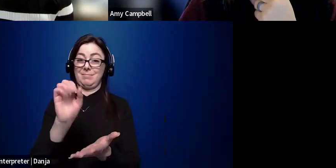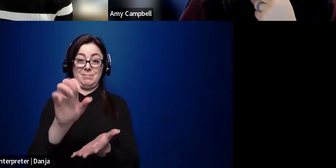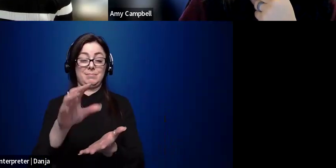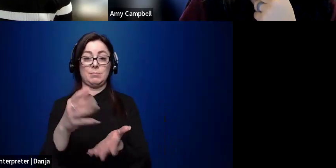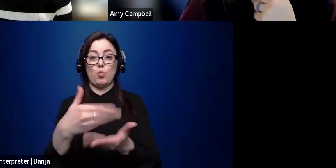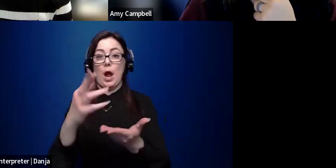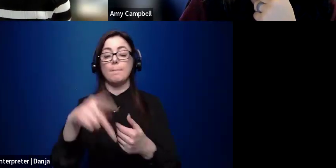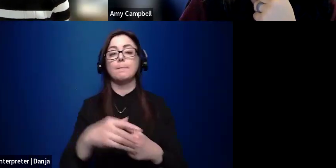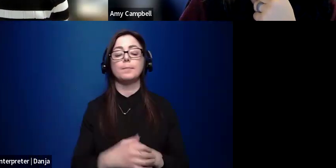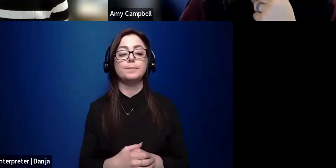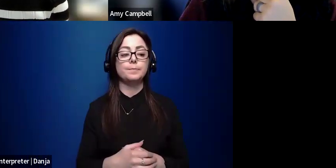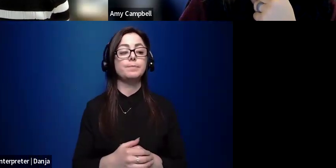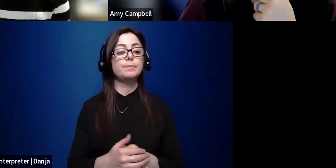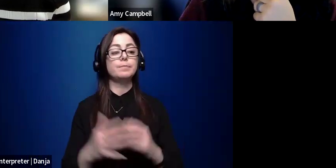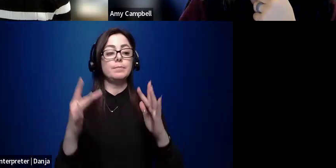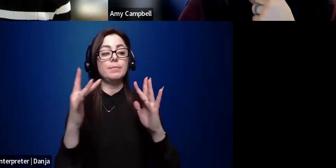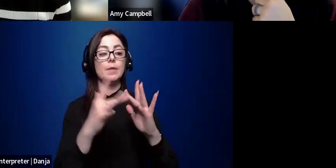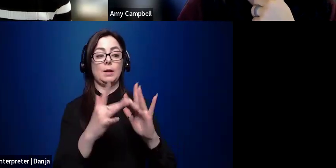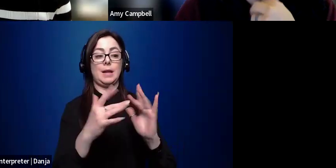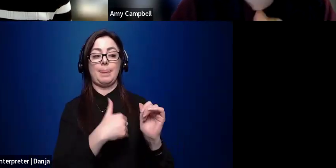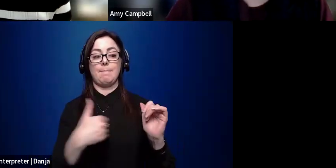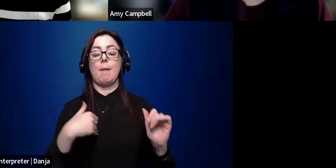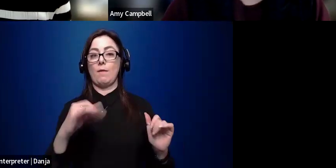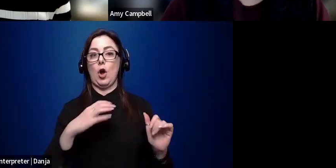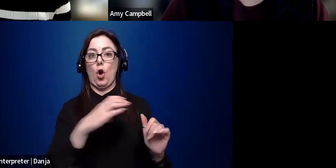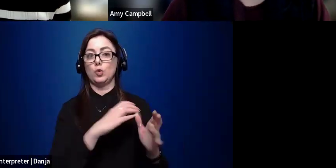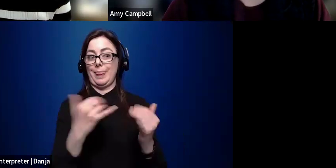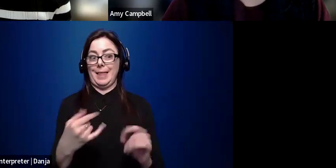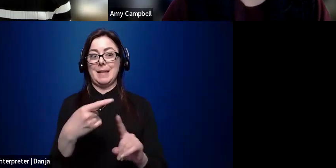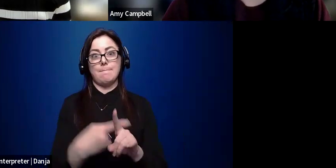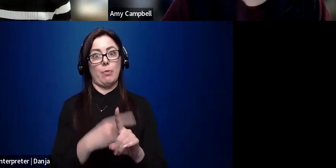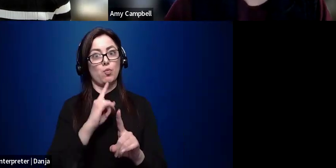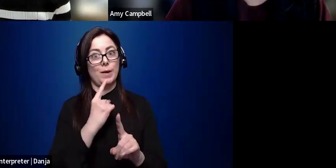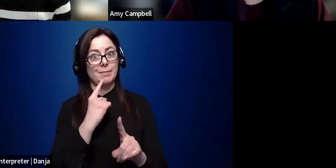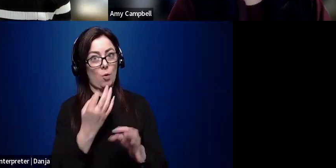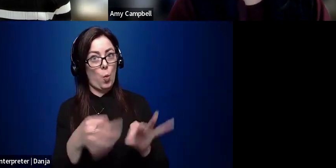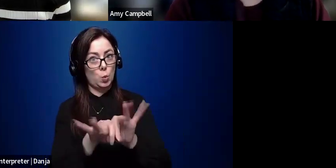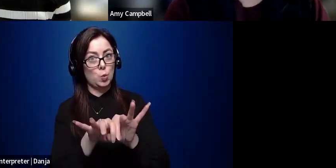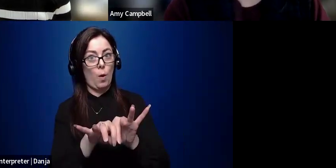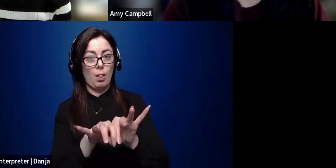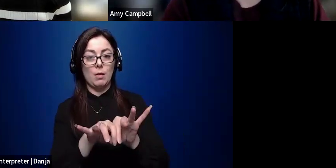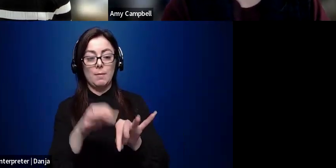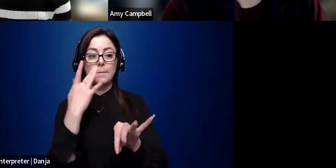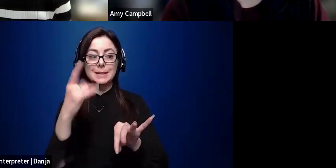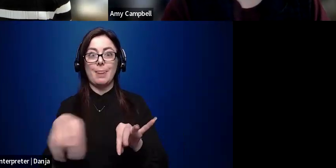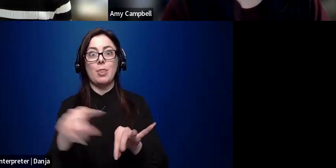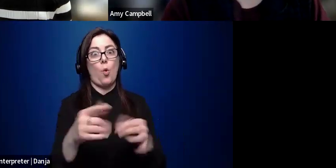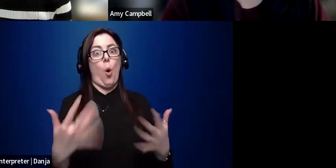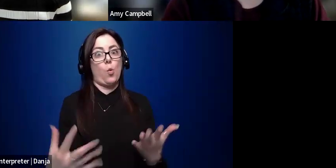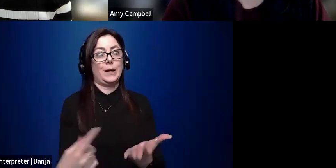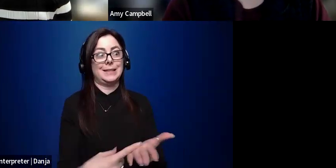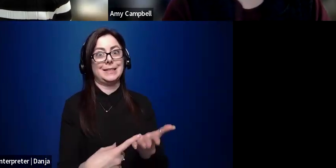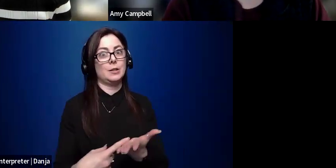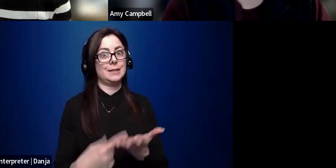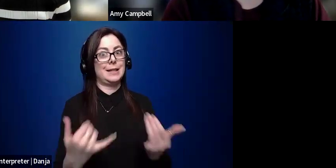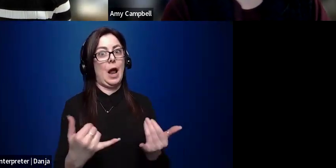contacting your members of Congress is really crucial this month because they're going to be discussing this. They already are, and